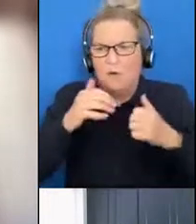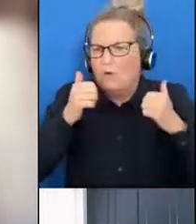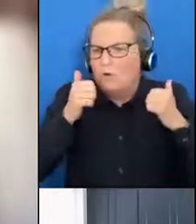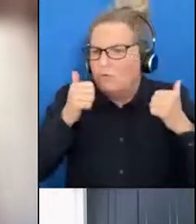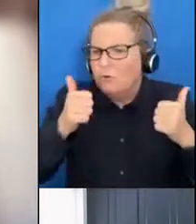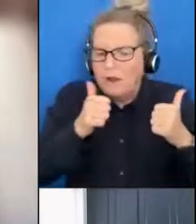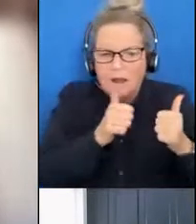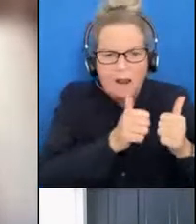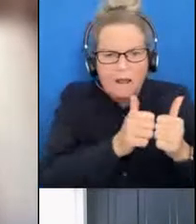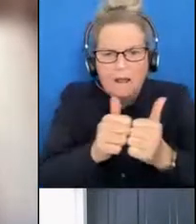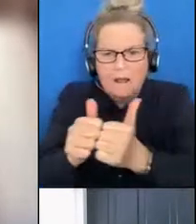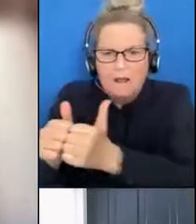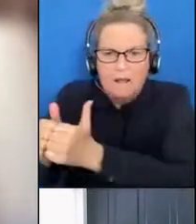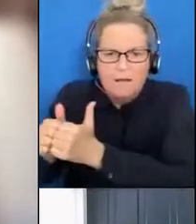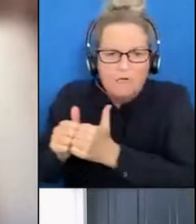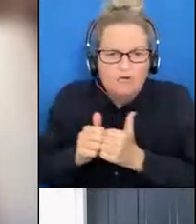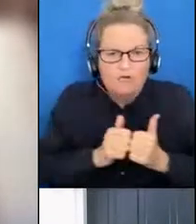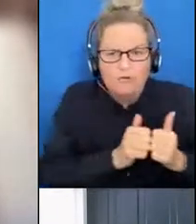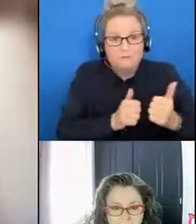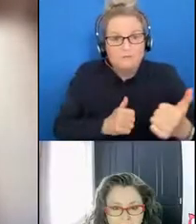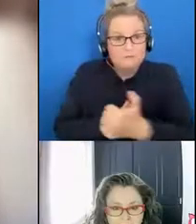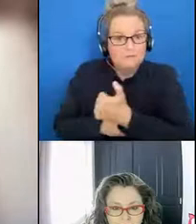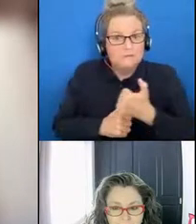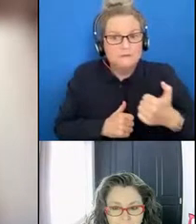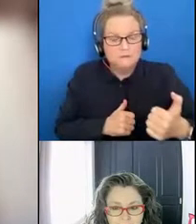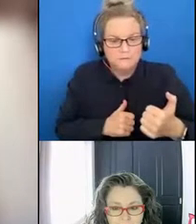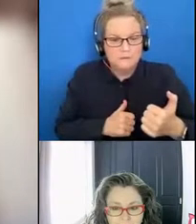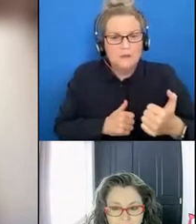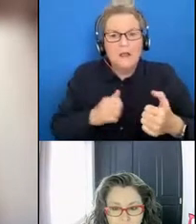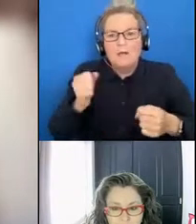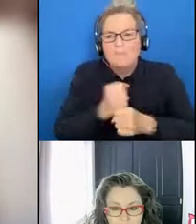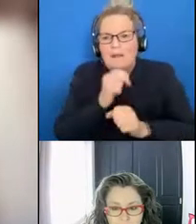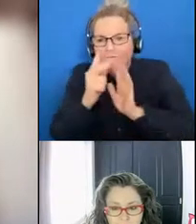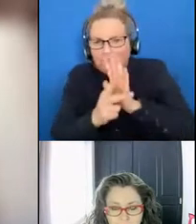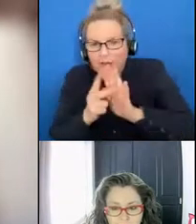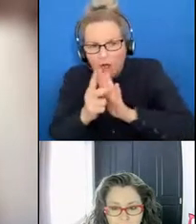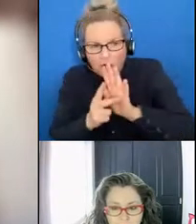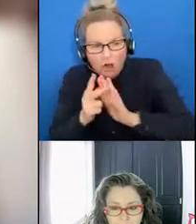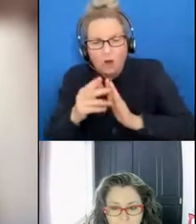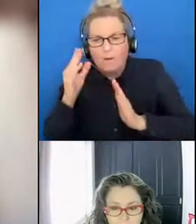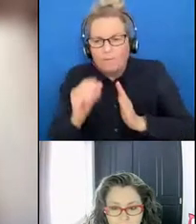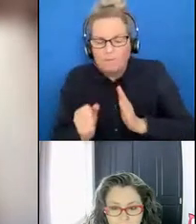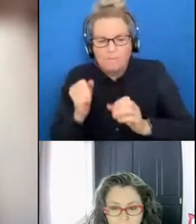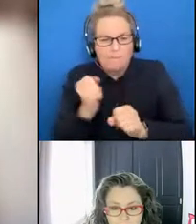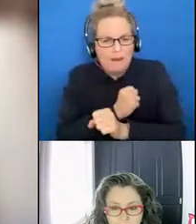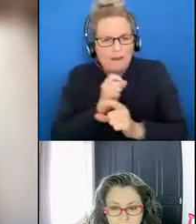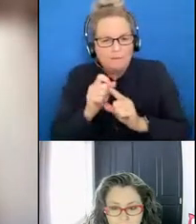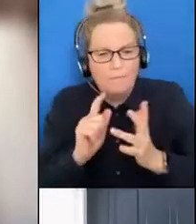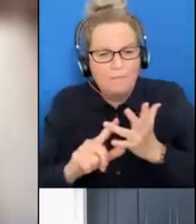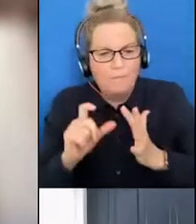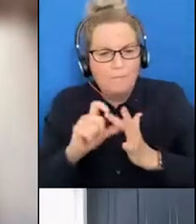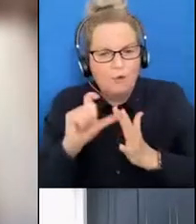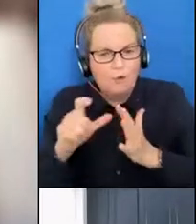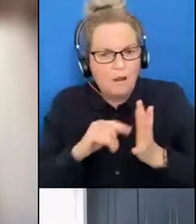collaboration that has now resulted to the videos and podcasts that we are about to launch